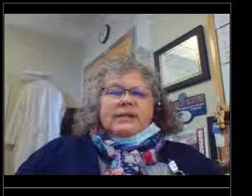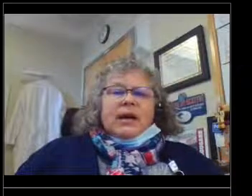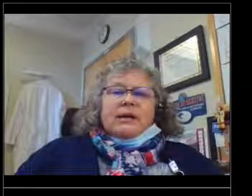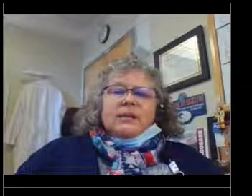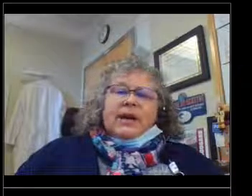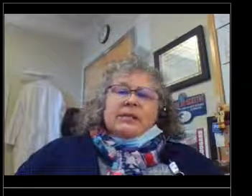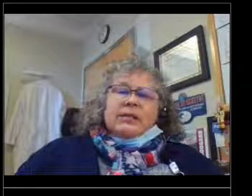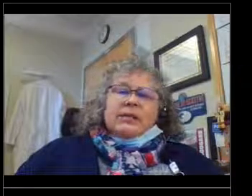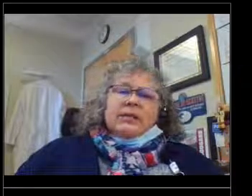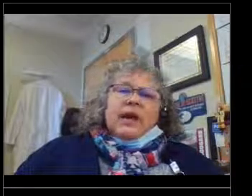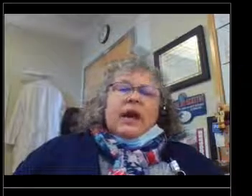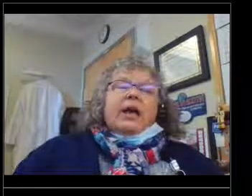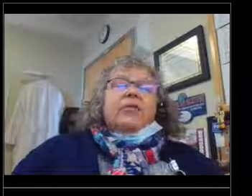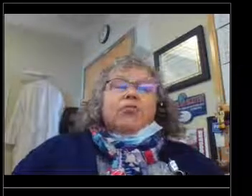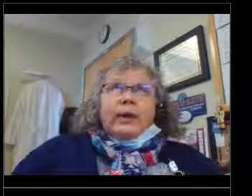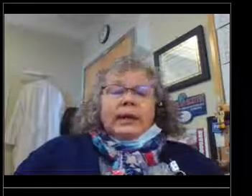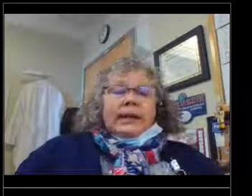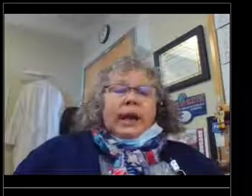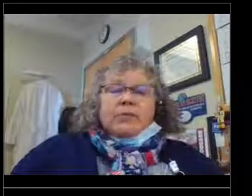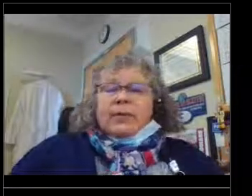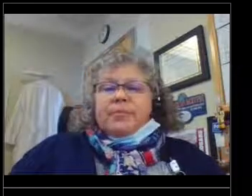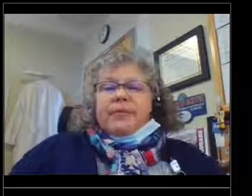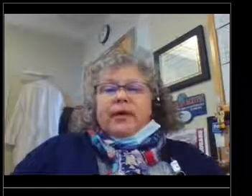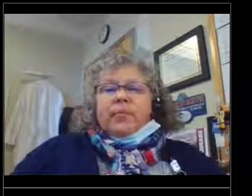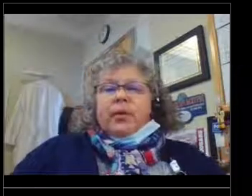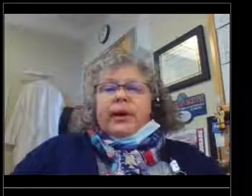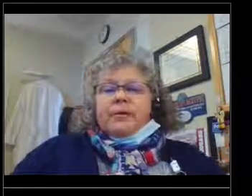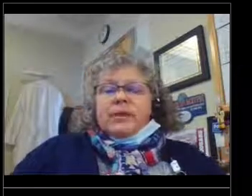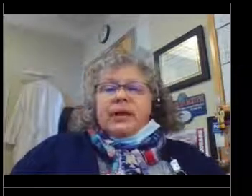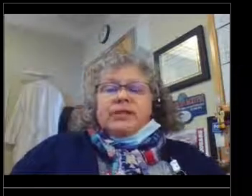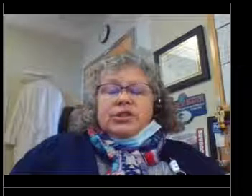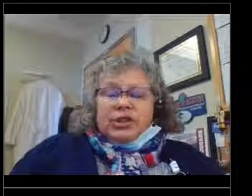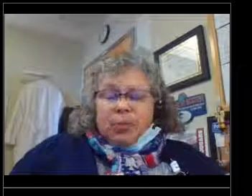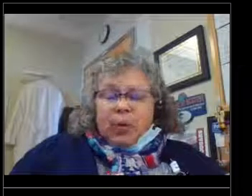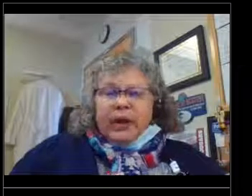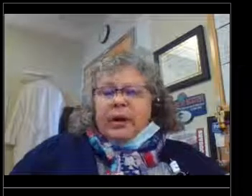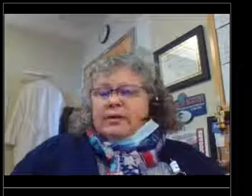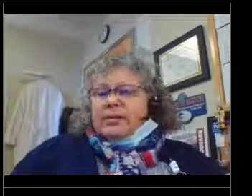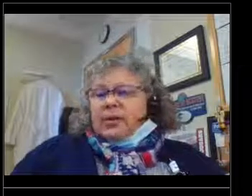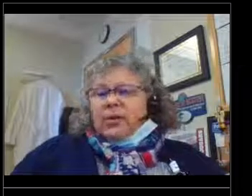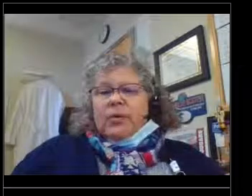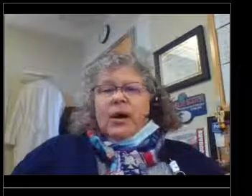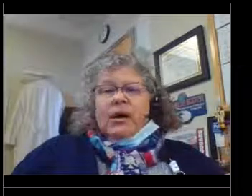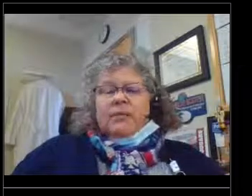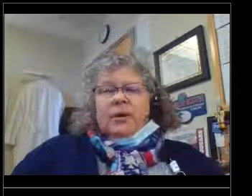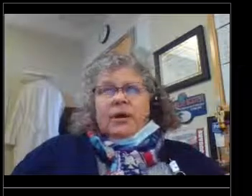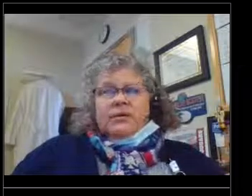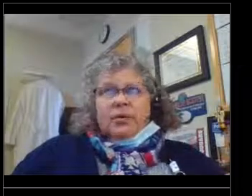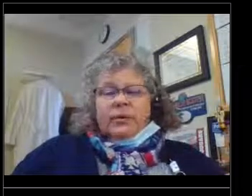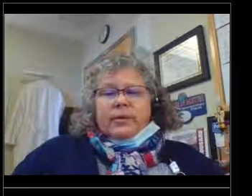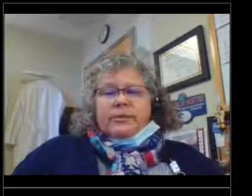efficient, it's cost-effective, and it really helps with provider burnout. Working on a